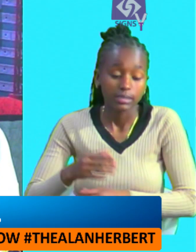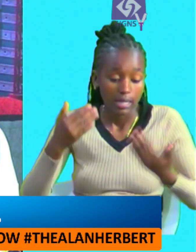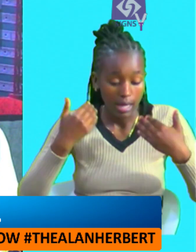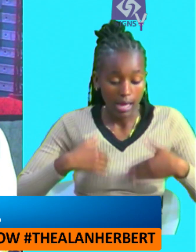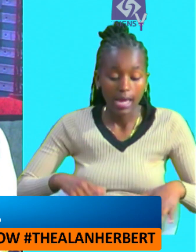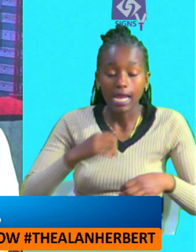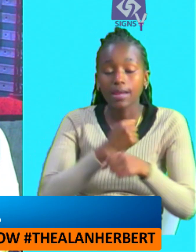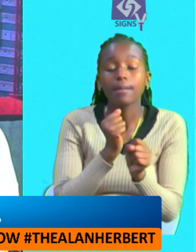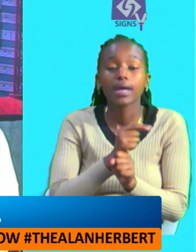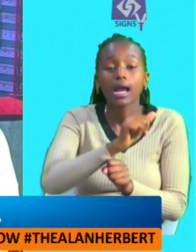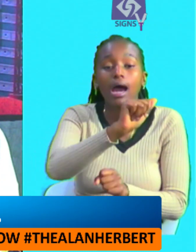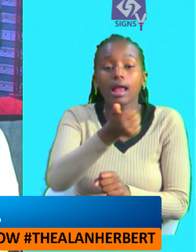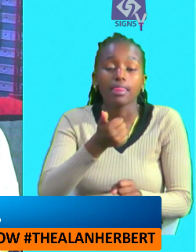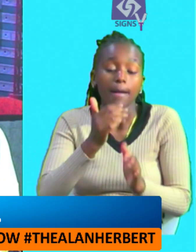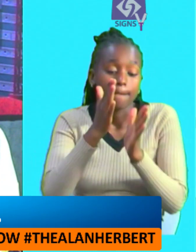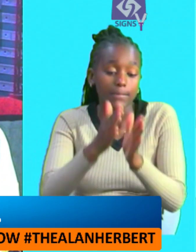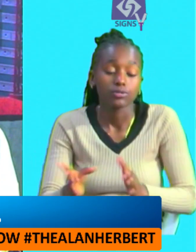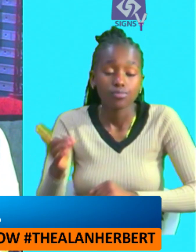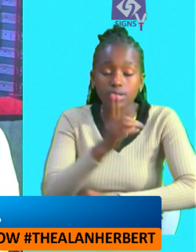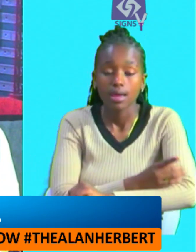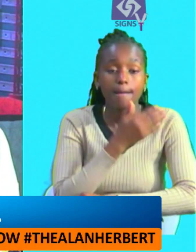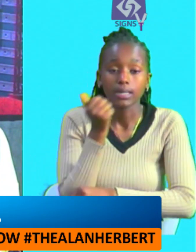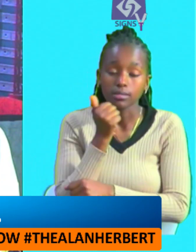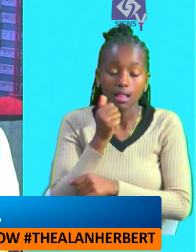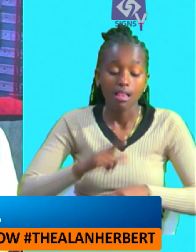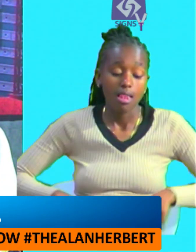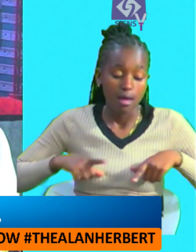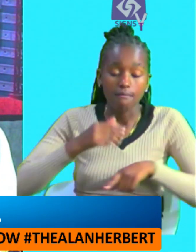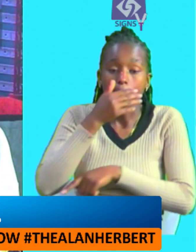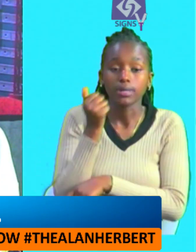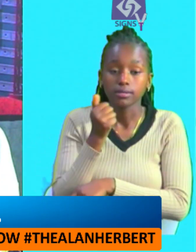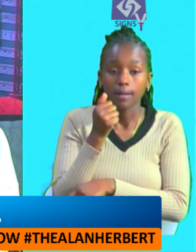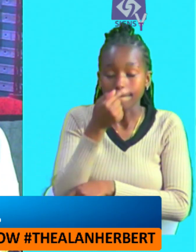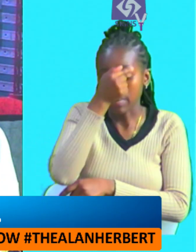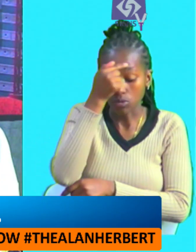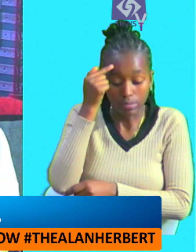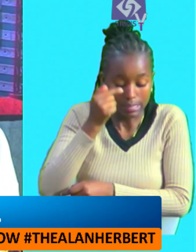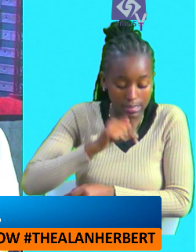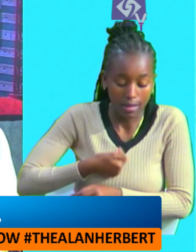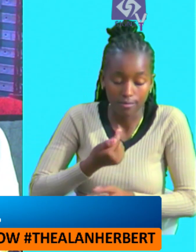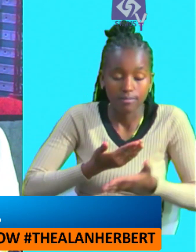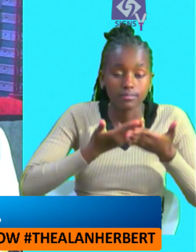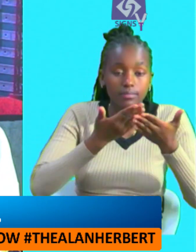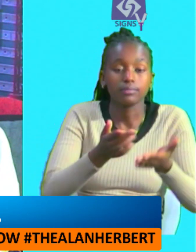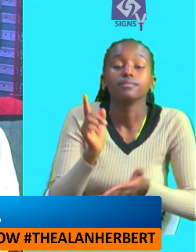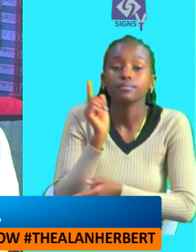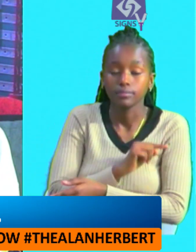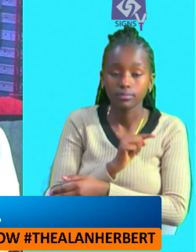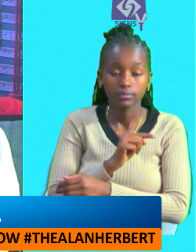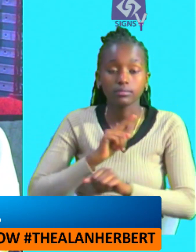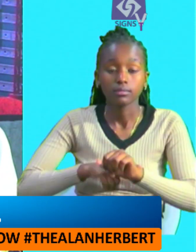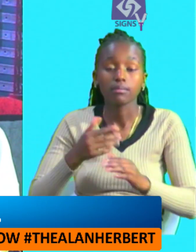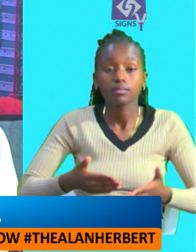is, and this is what I always tell myself, if I don't do it, nobody else is going to do